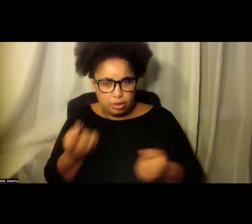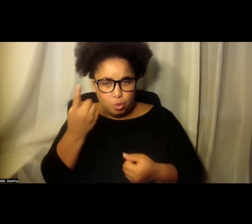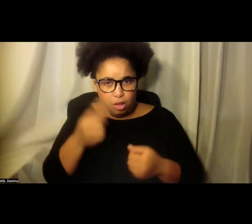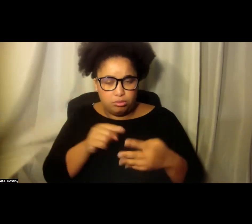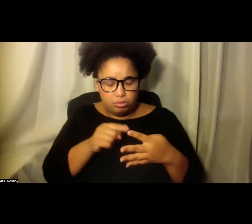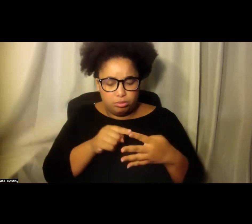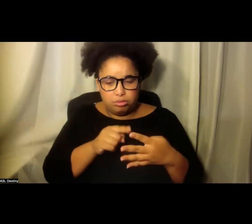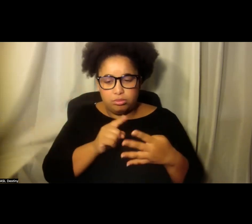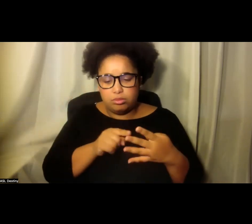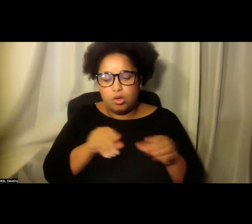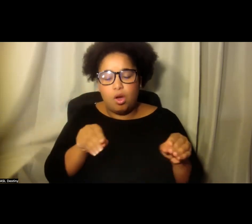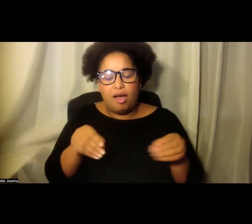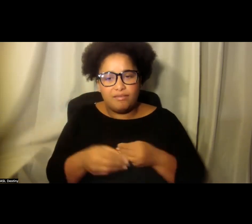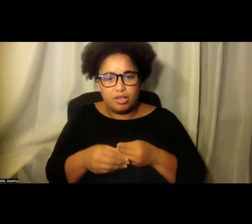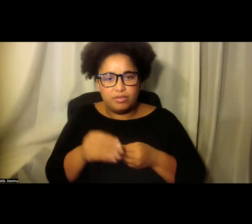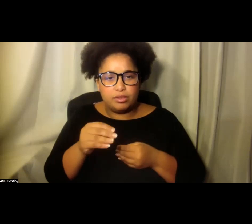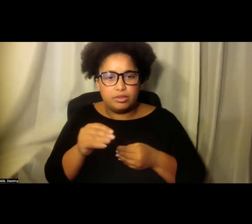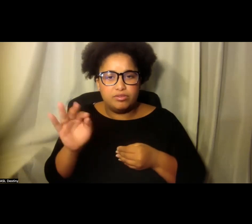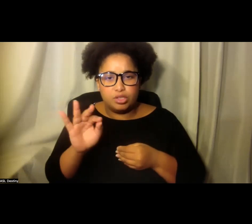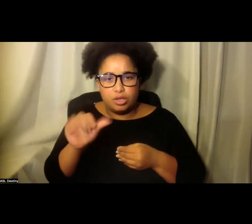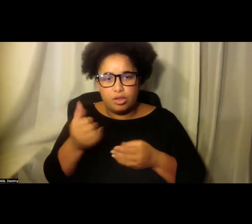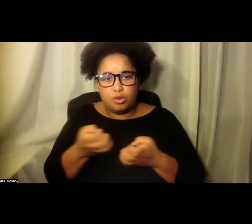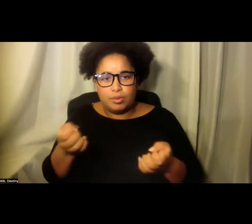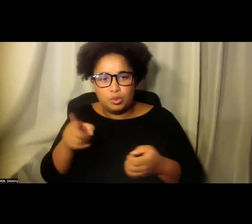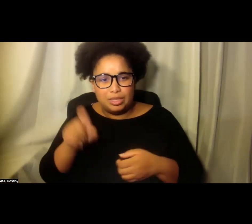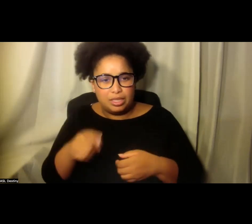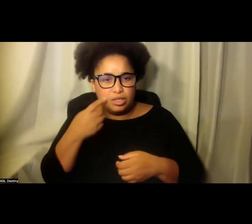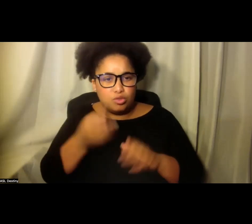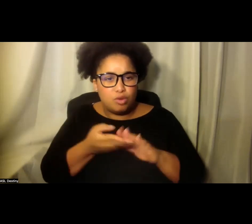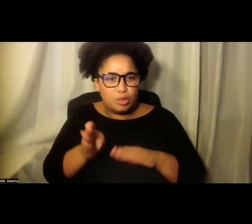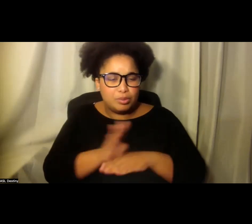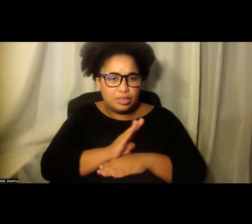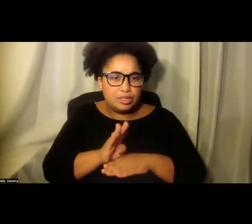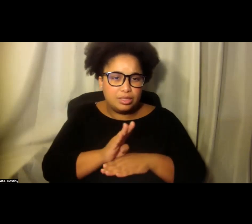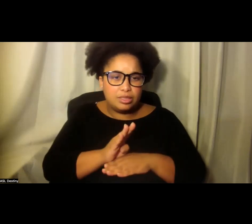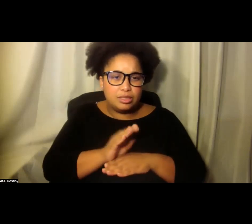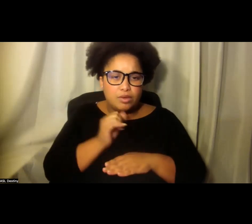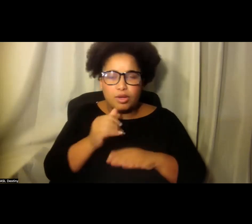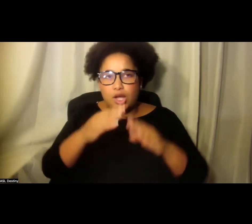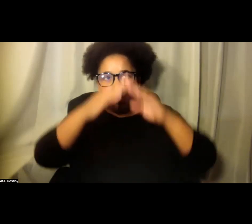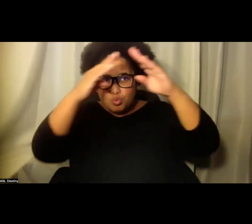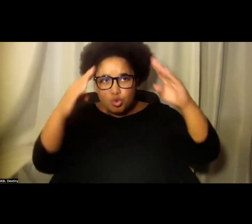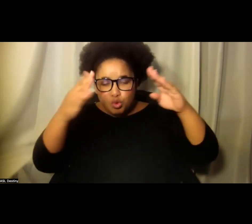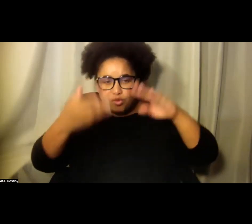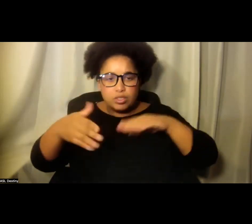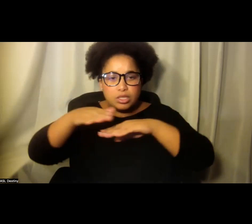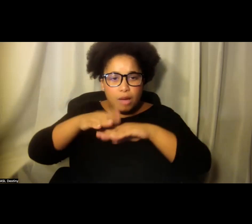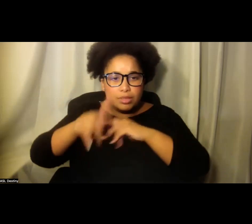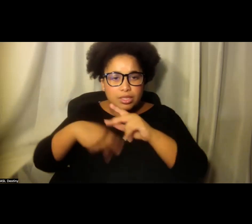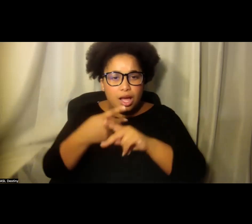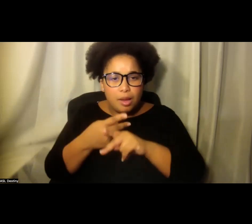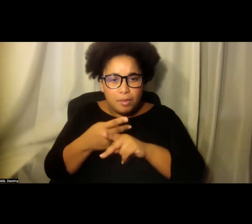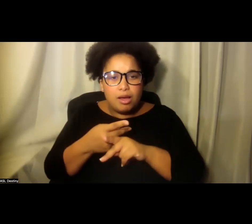category. Think office furniture or other equipment that you need to run your business. Don't forget rooftop equipment or equipment that may be in